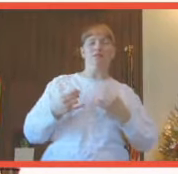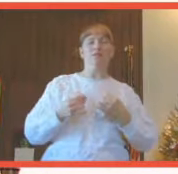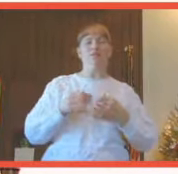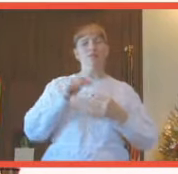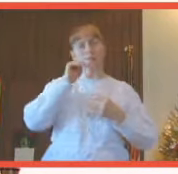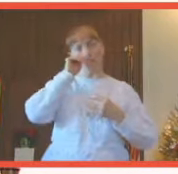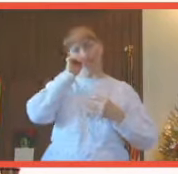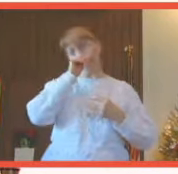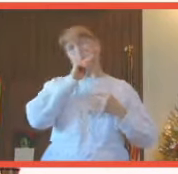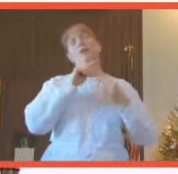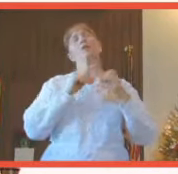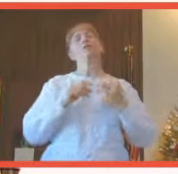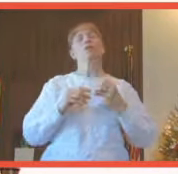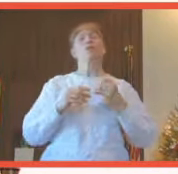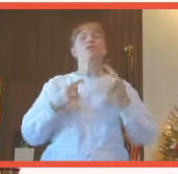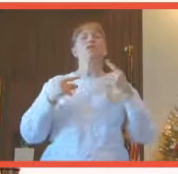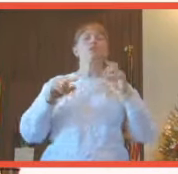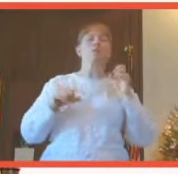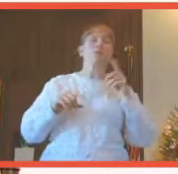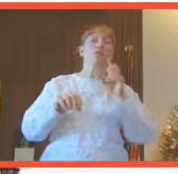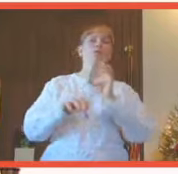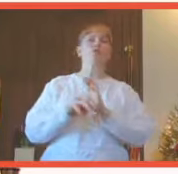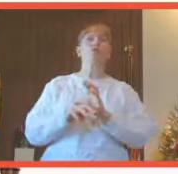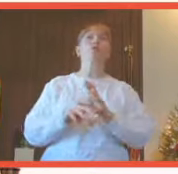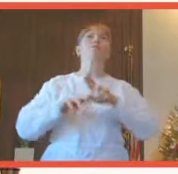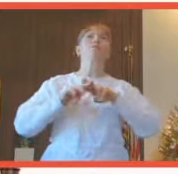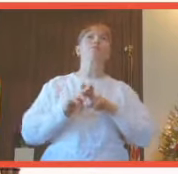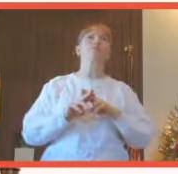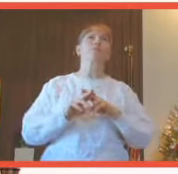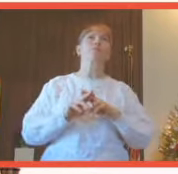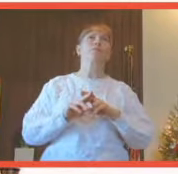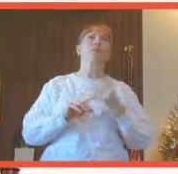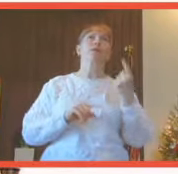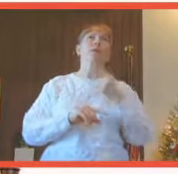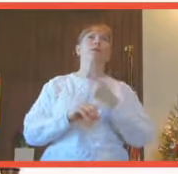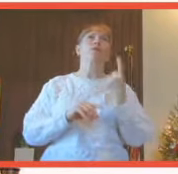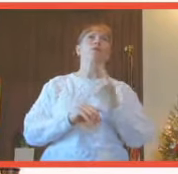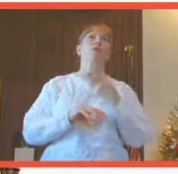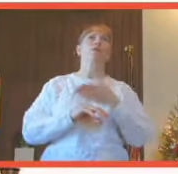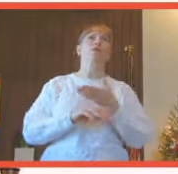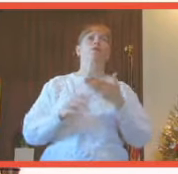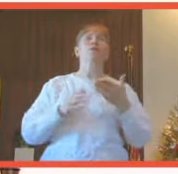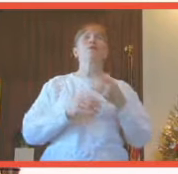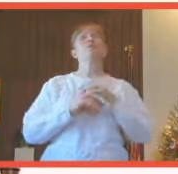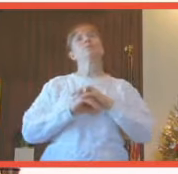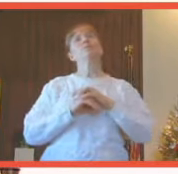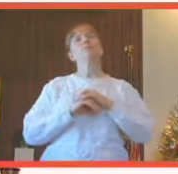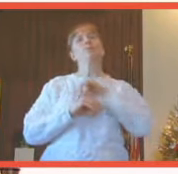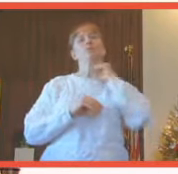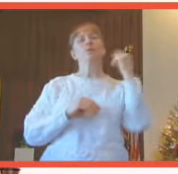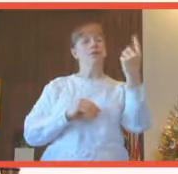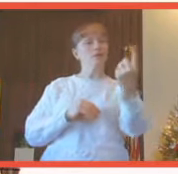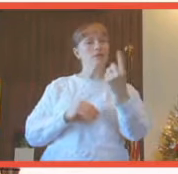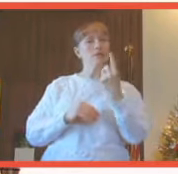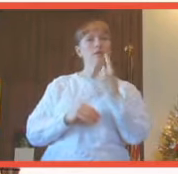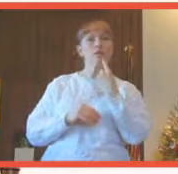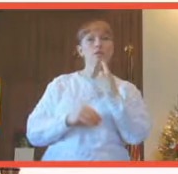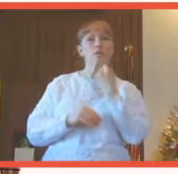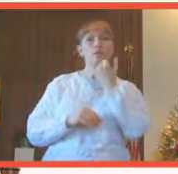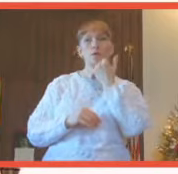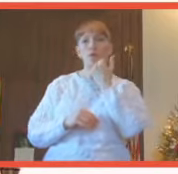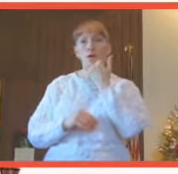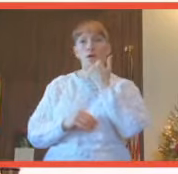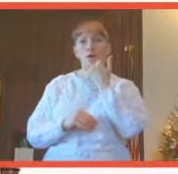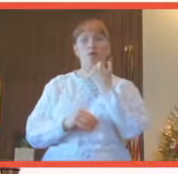And so she finally went back to church, and she was sitting in church alone one day after the service, and the priest came up to her and said, "What's